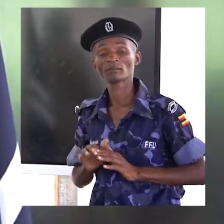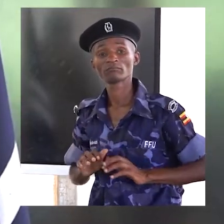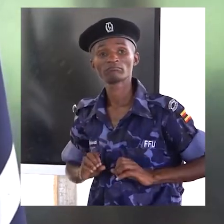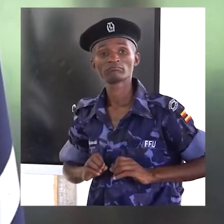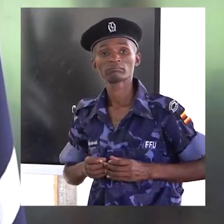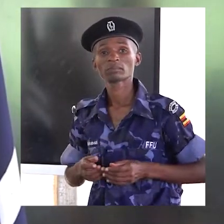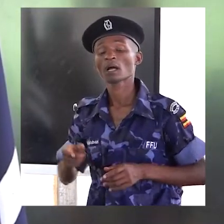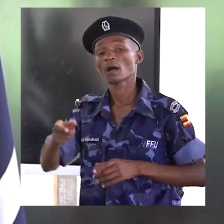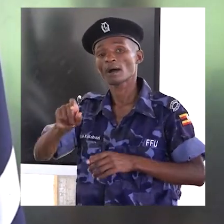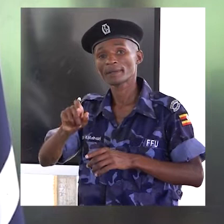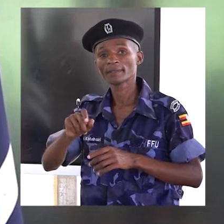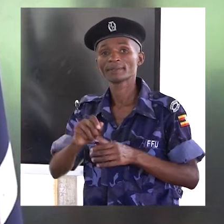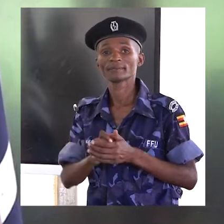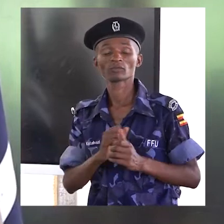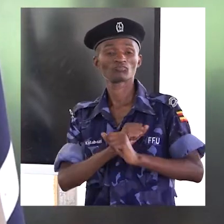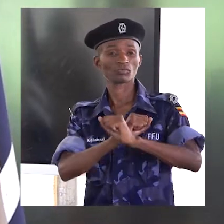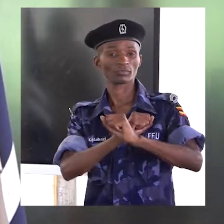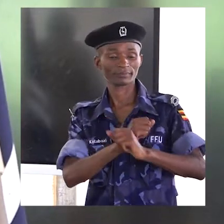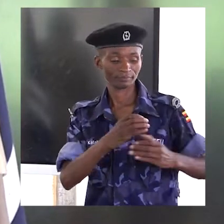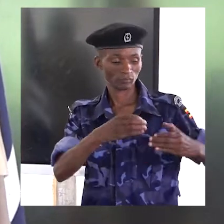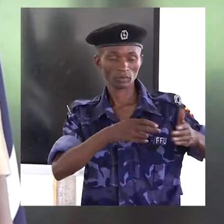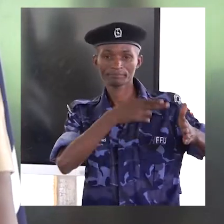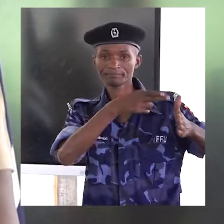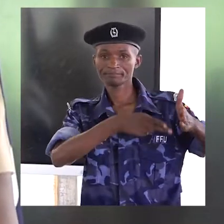journalists. A number of you,